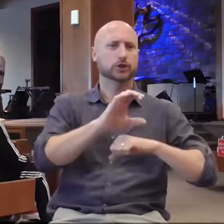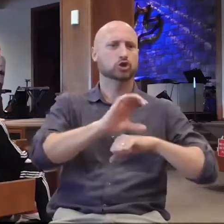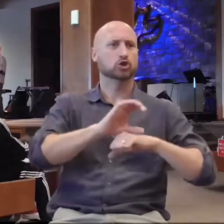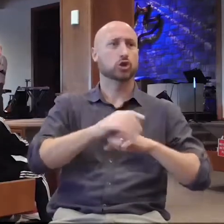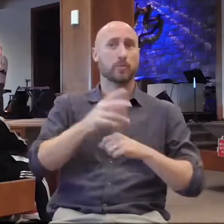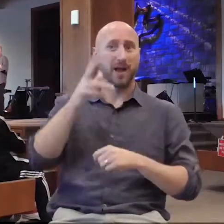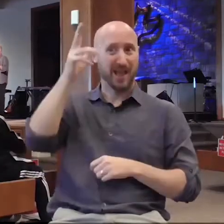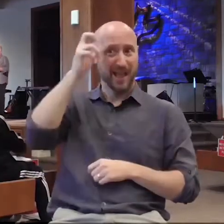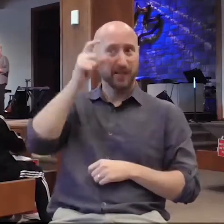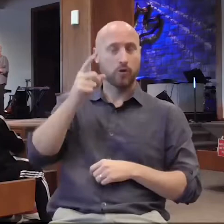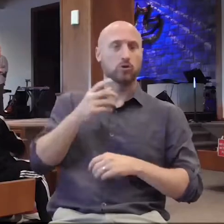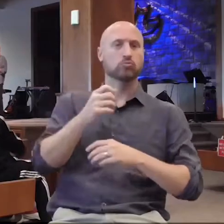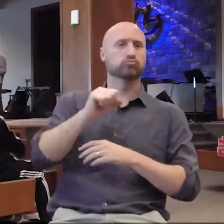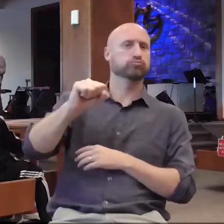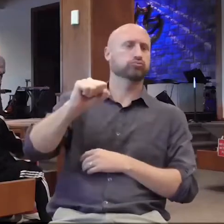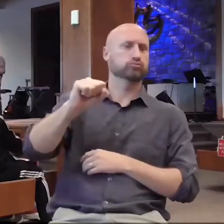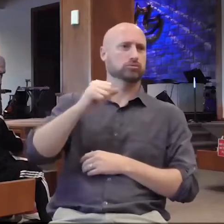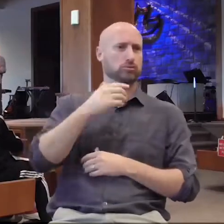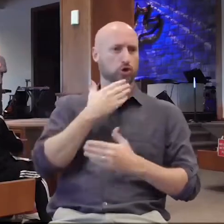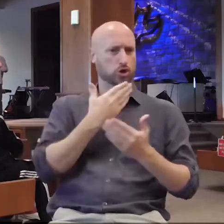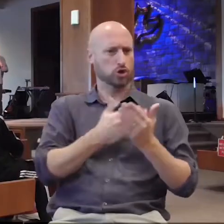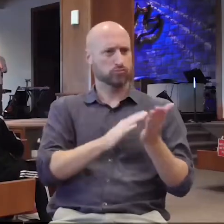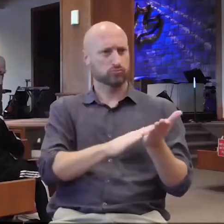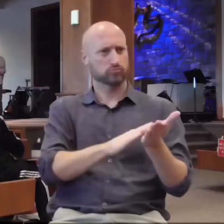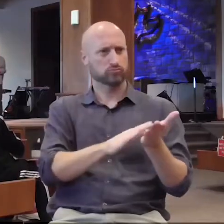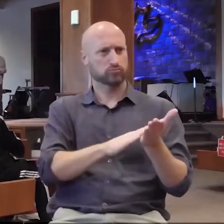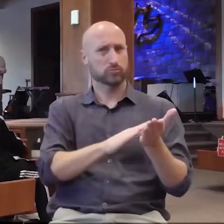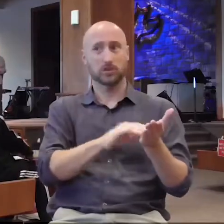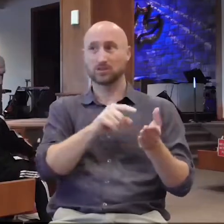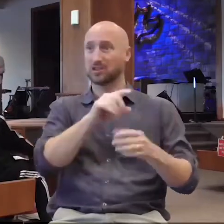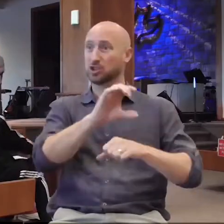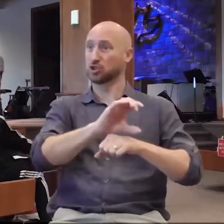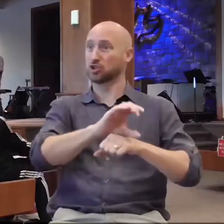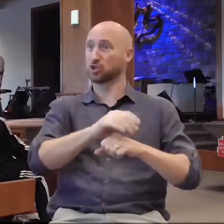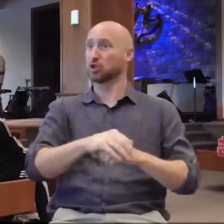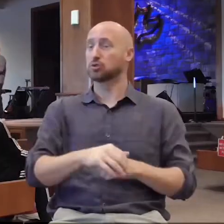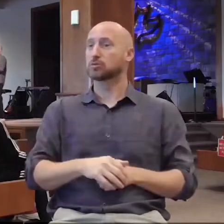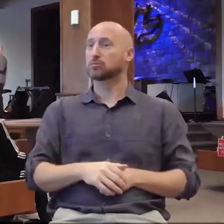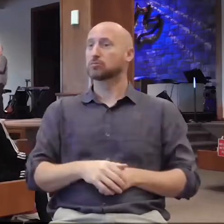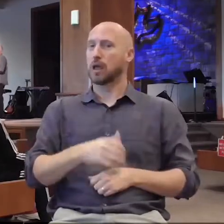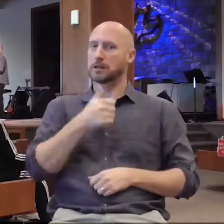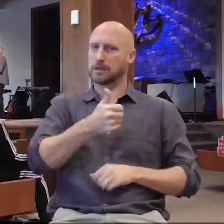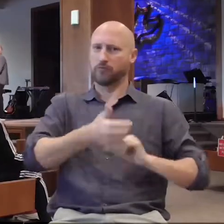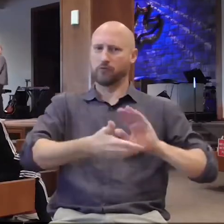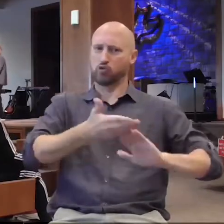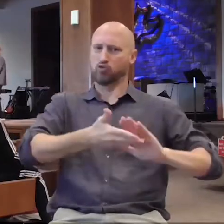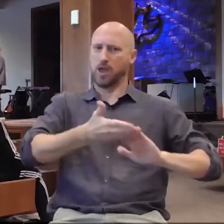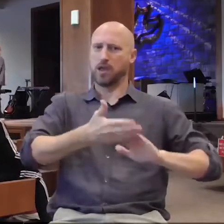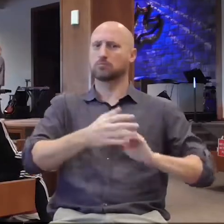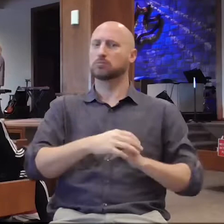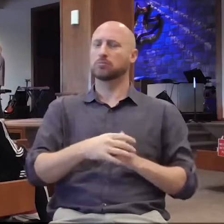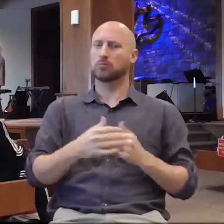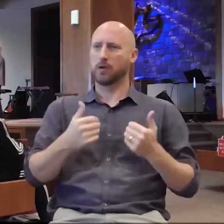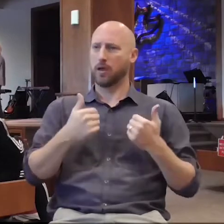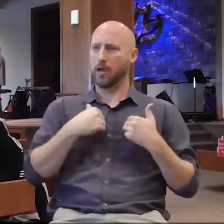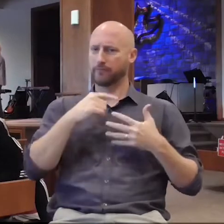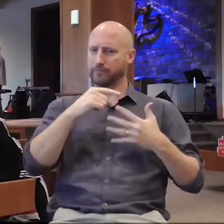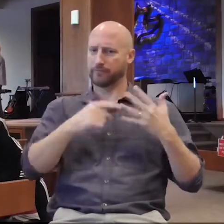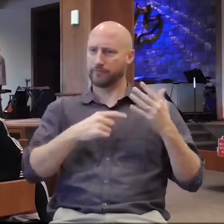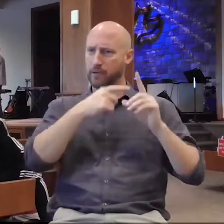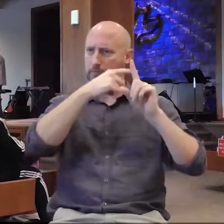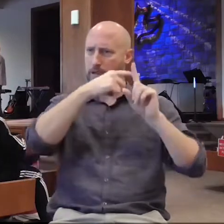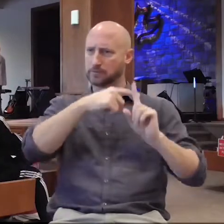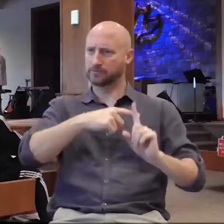a self-sustaining church. This church has works, it has labor, there's patience, there's good things to see. And it's a